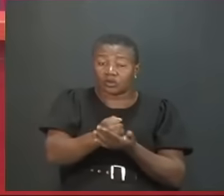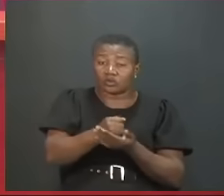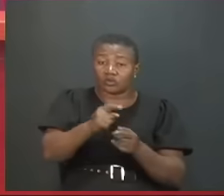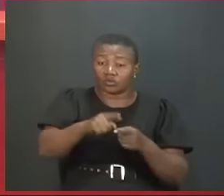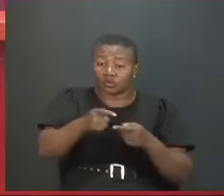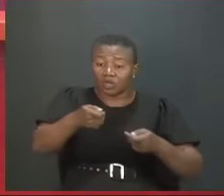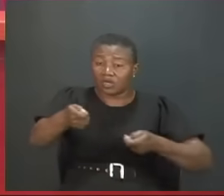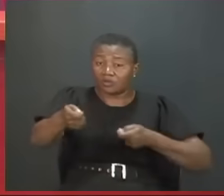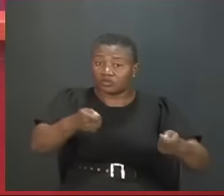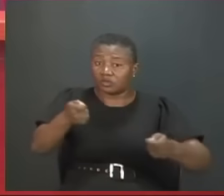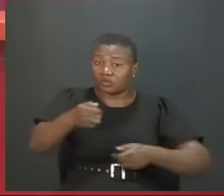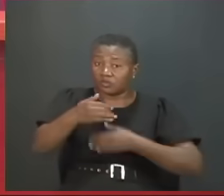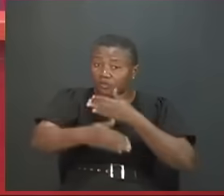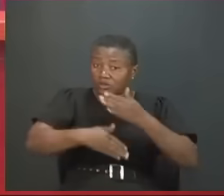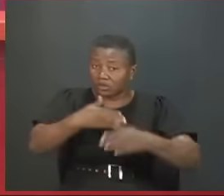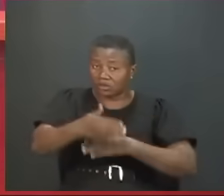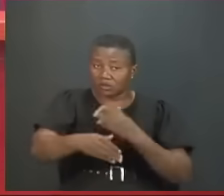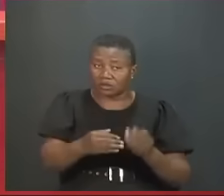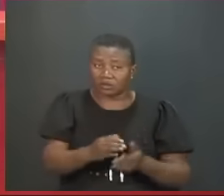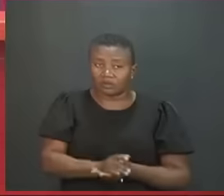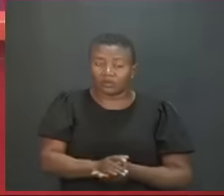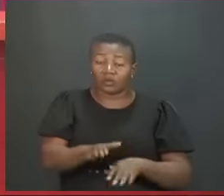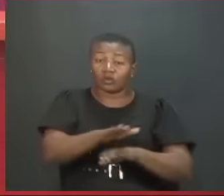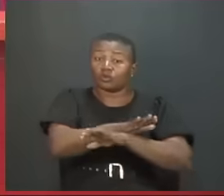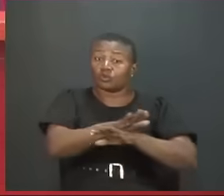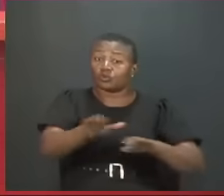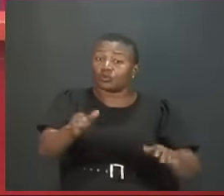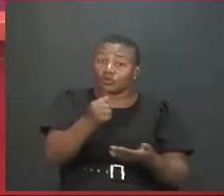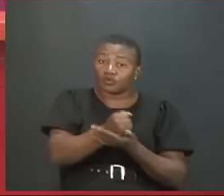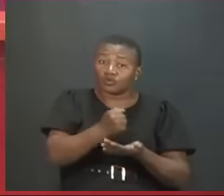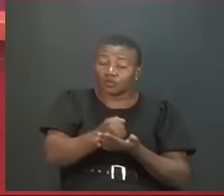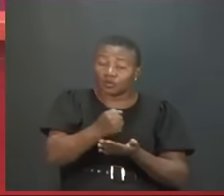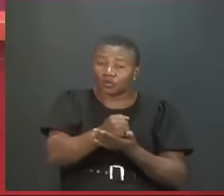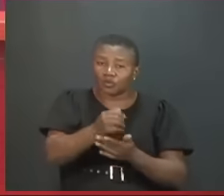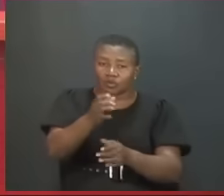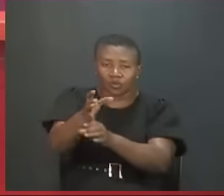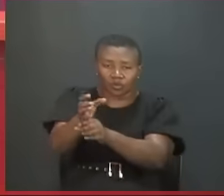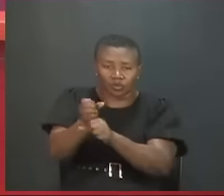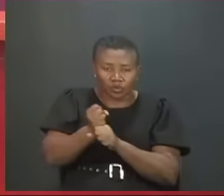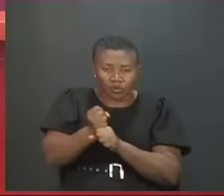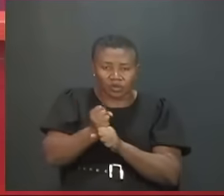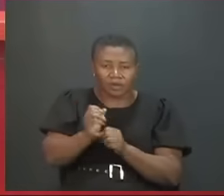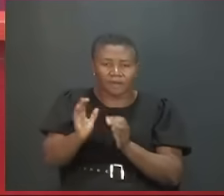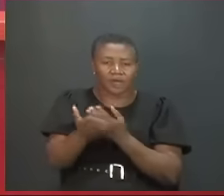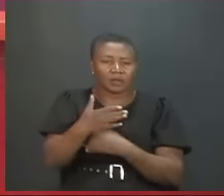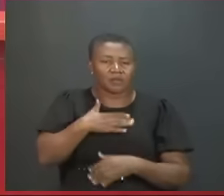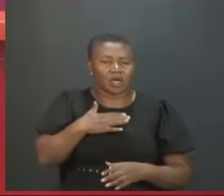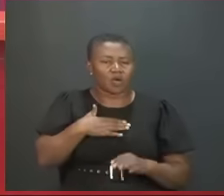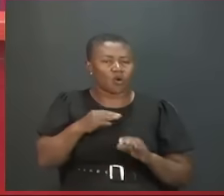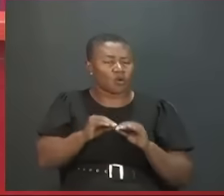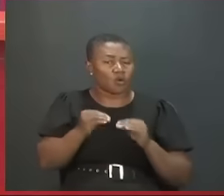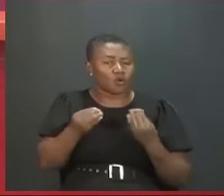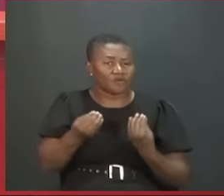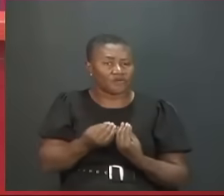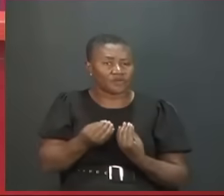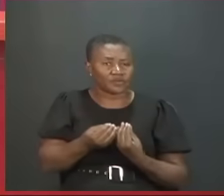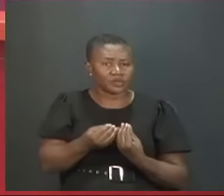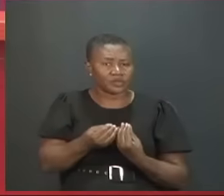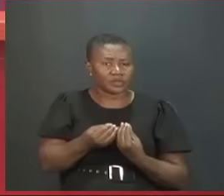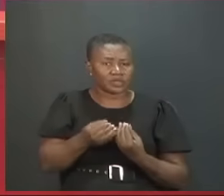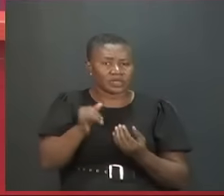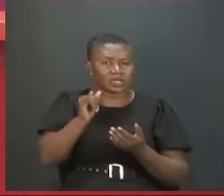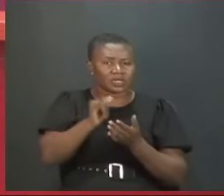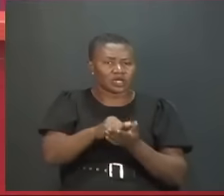administrative processes. There is no document that is received by my office that is not